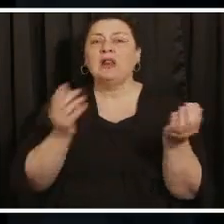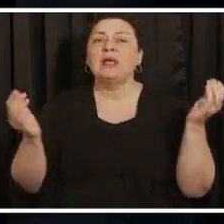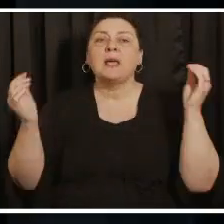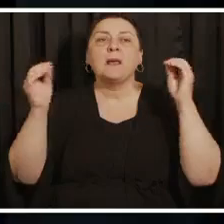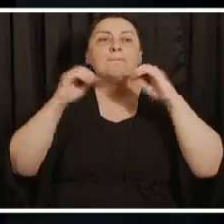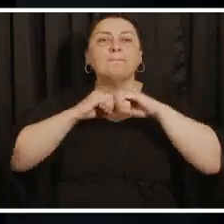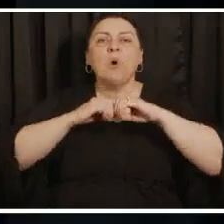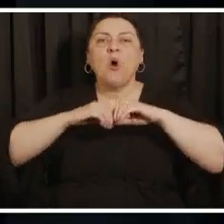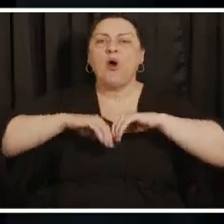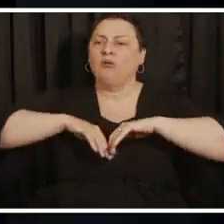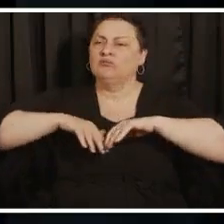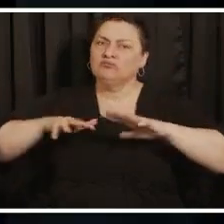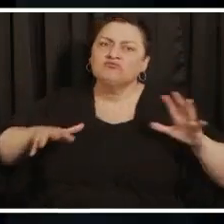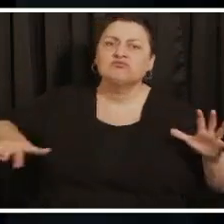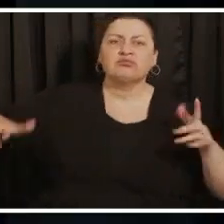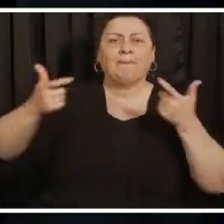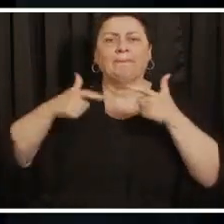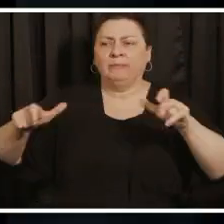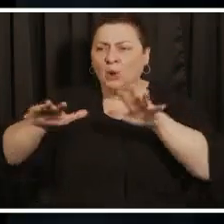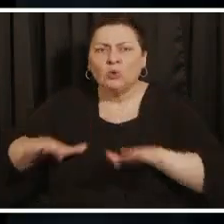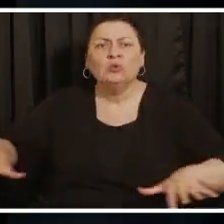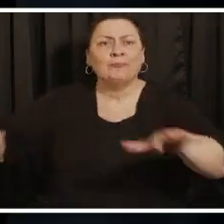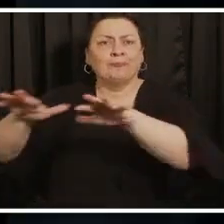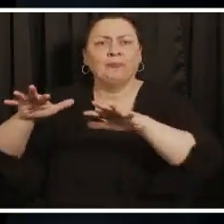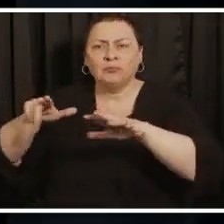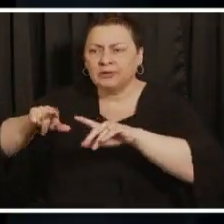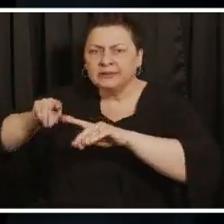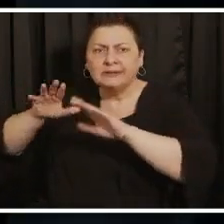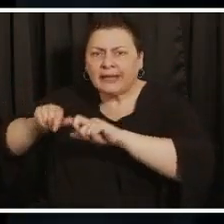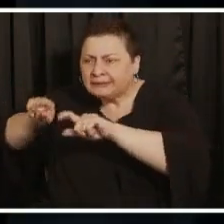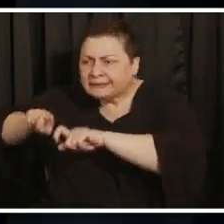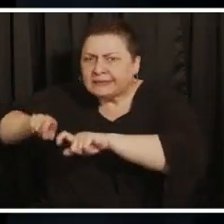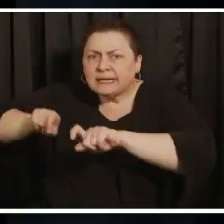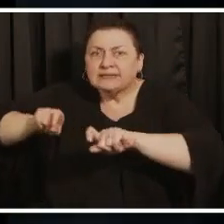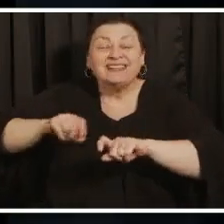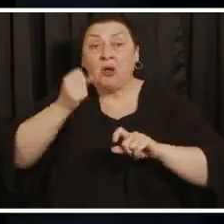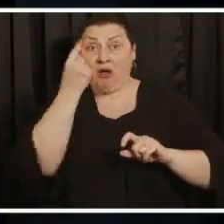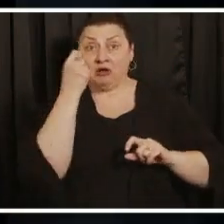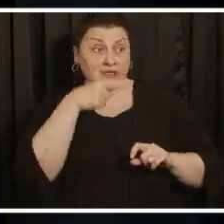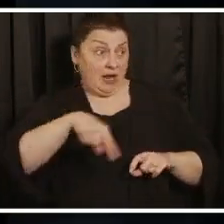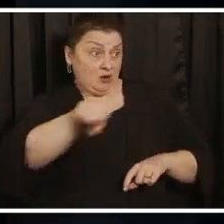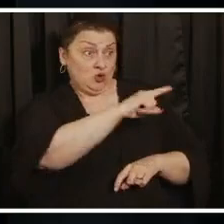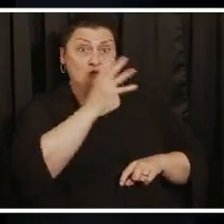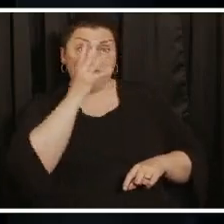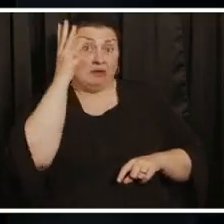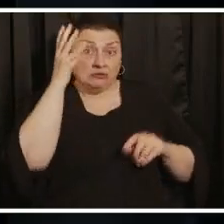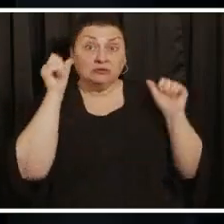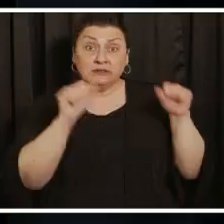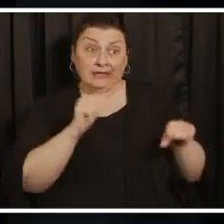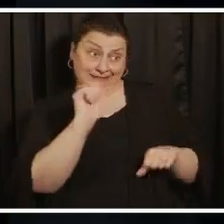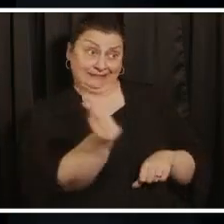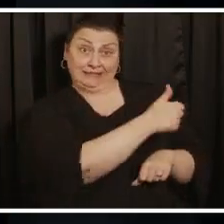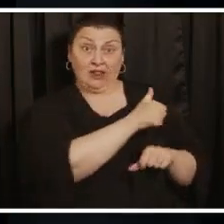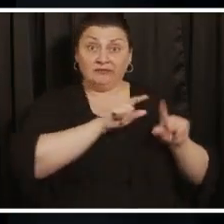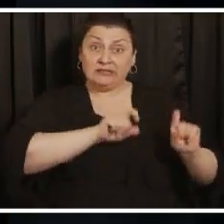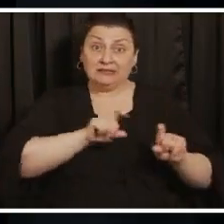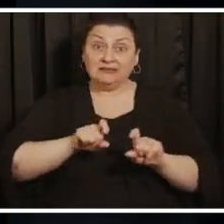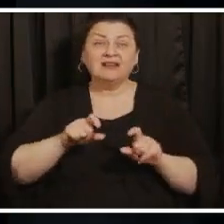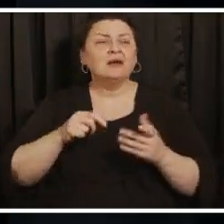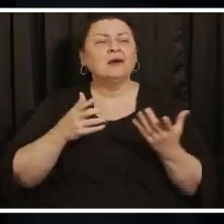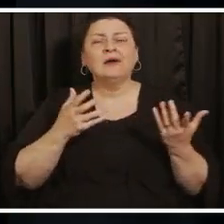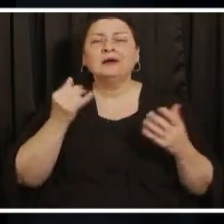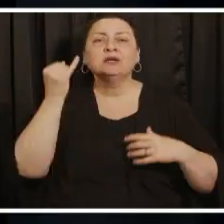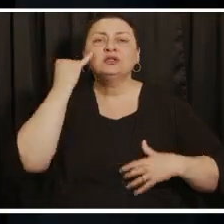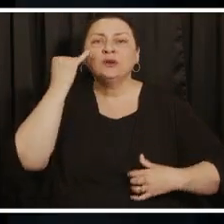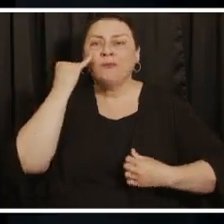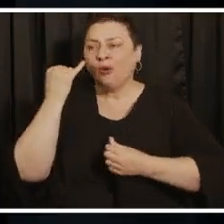surveillance testing. Now, again, it's up to not just school districts, it's up to individual parents to take advantage of that, because it doesn't do any good if 1% it doesn't do any